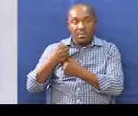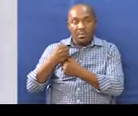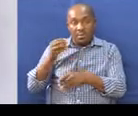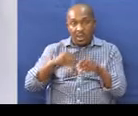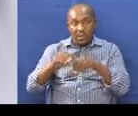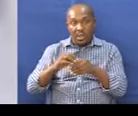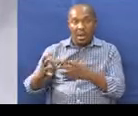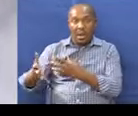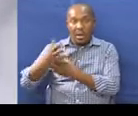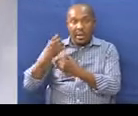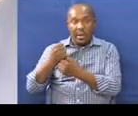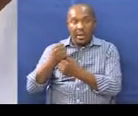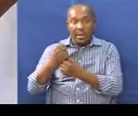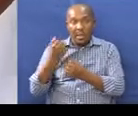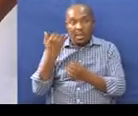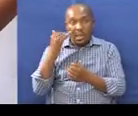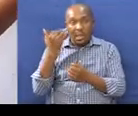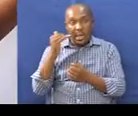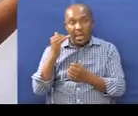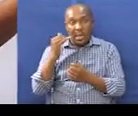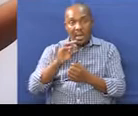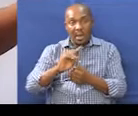the red color